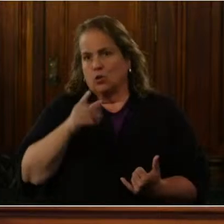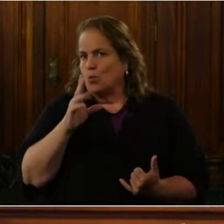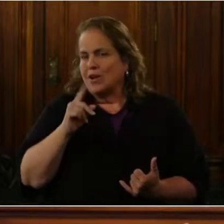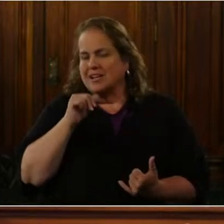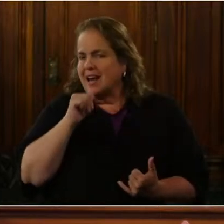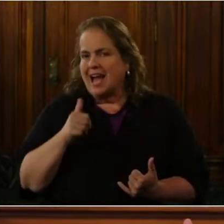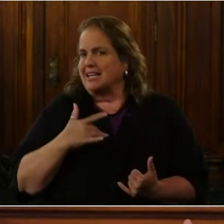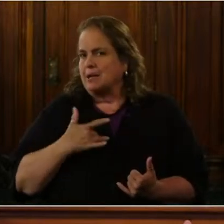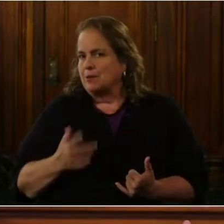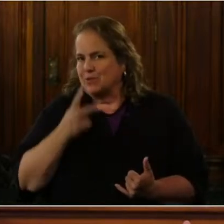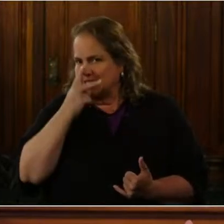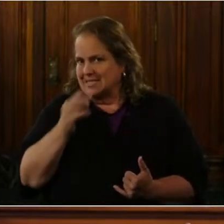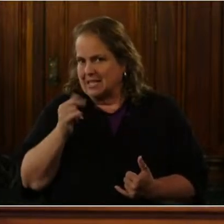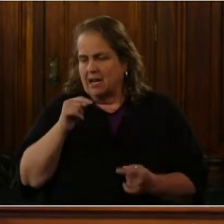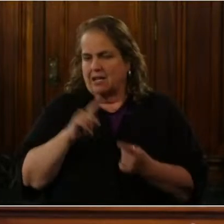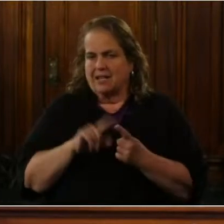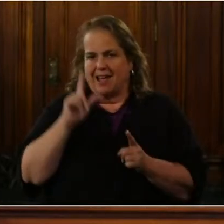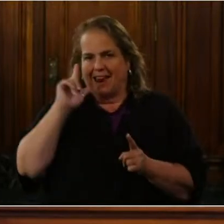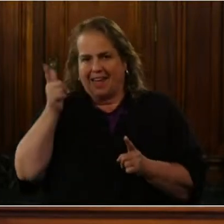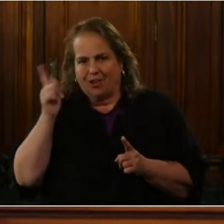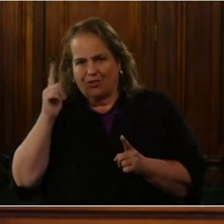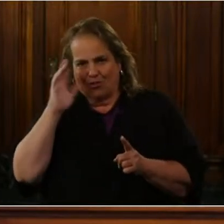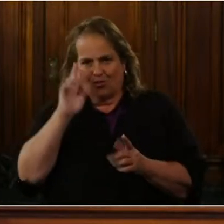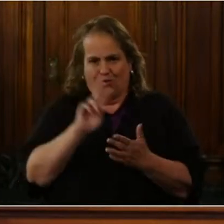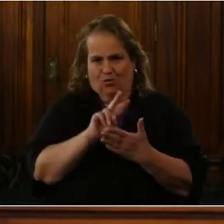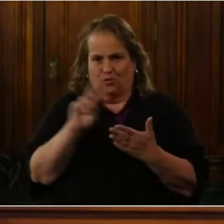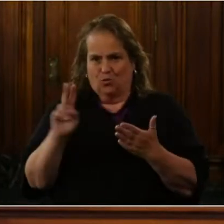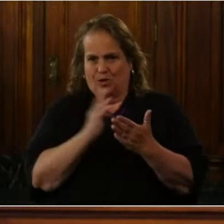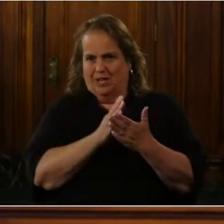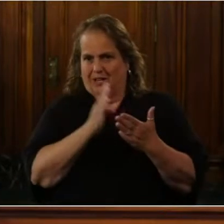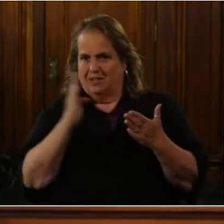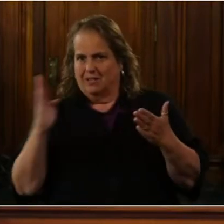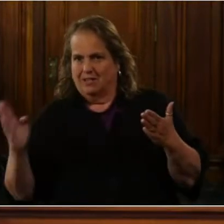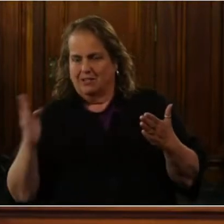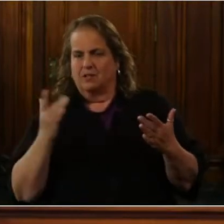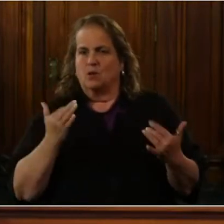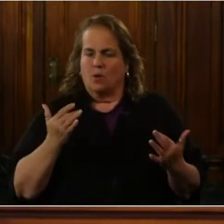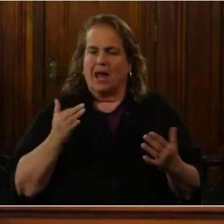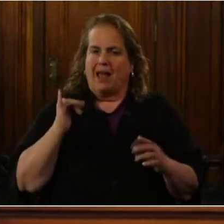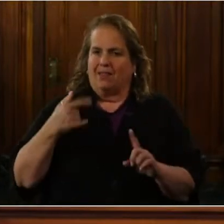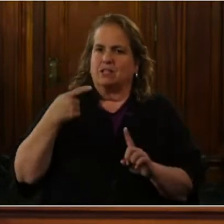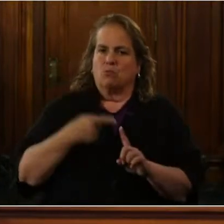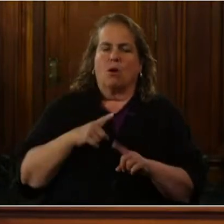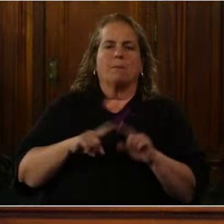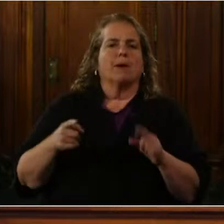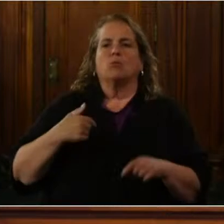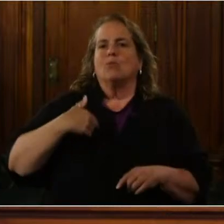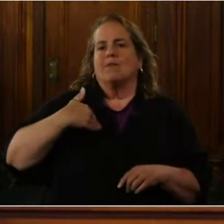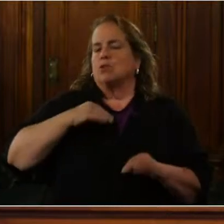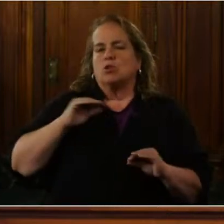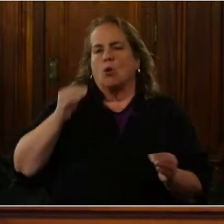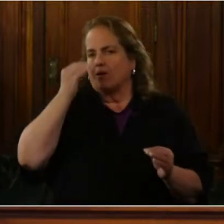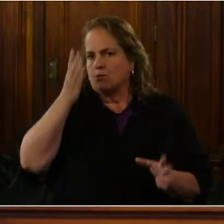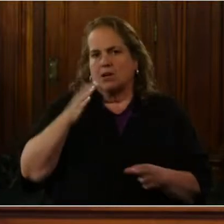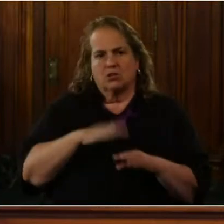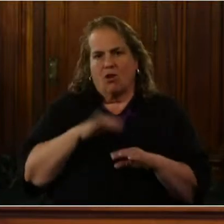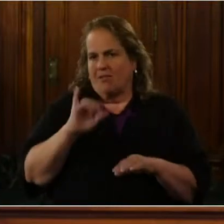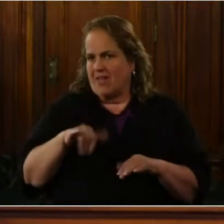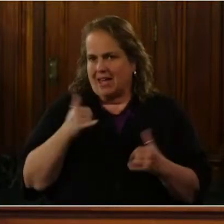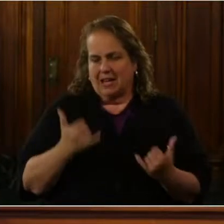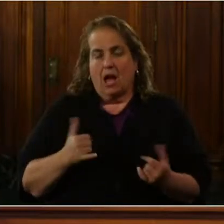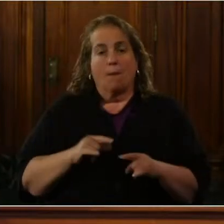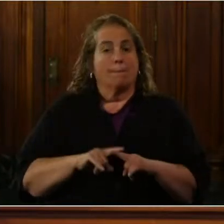see it until later at this point, but we don't have any information on that now.